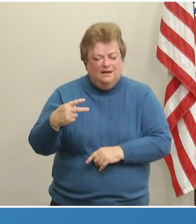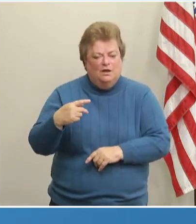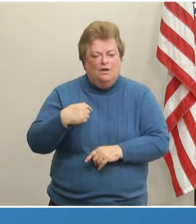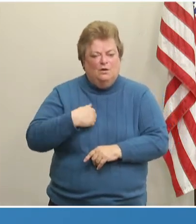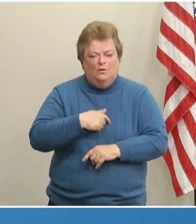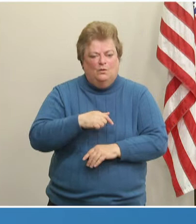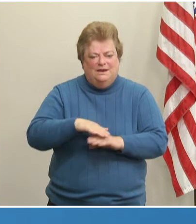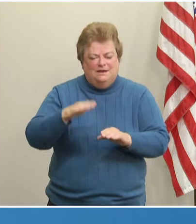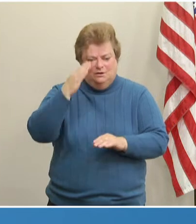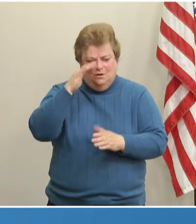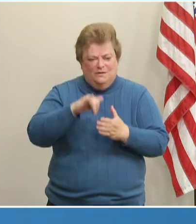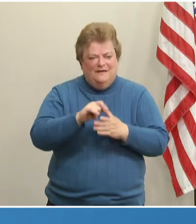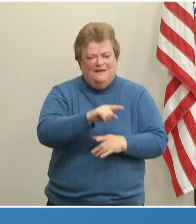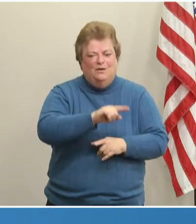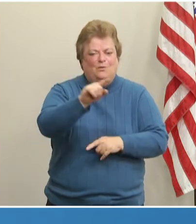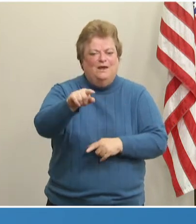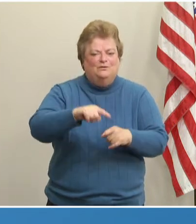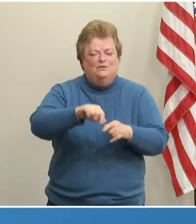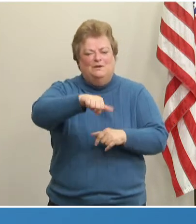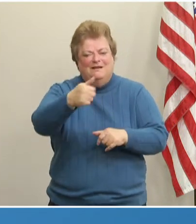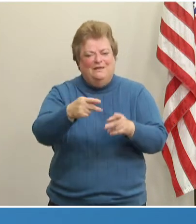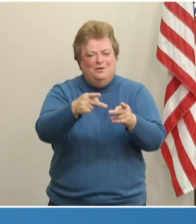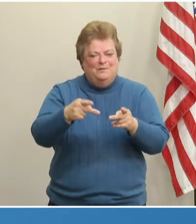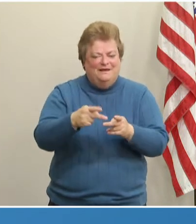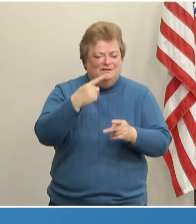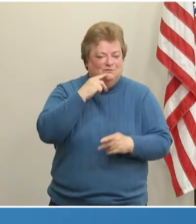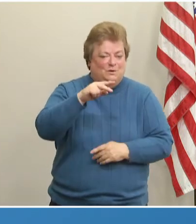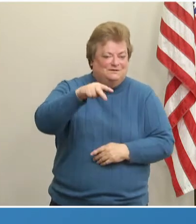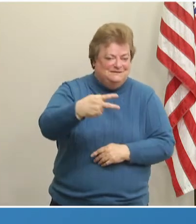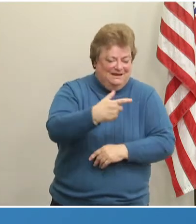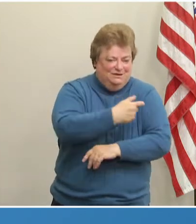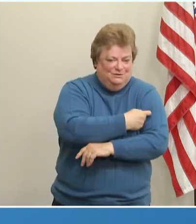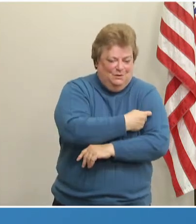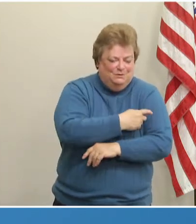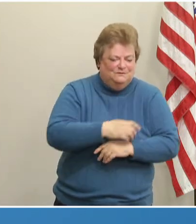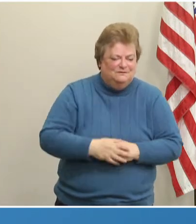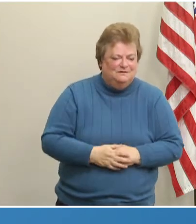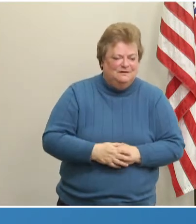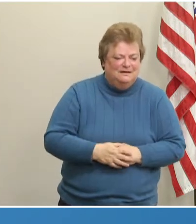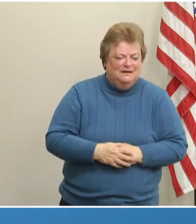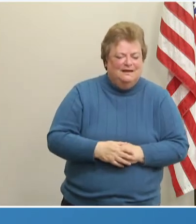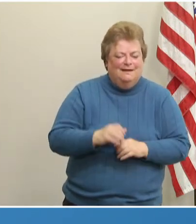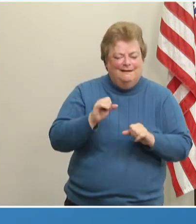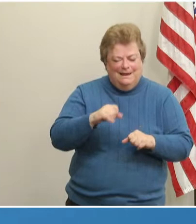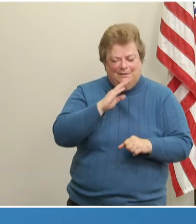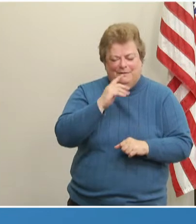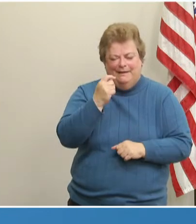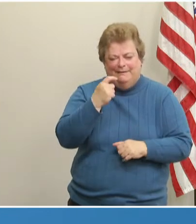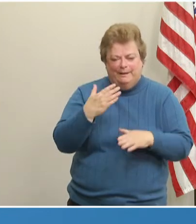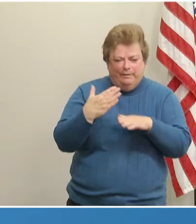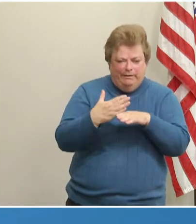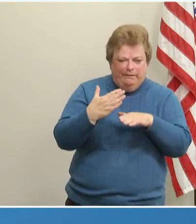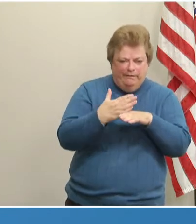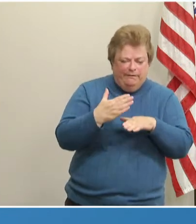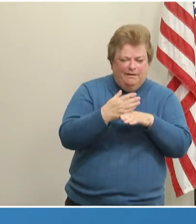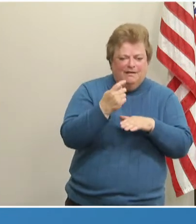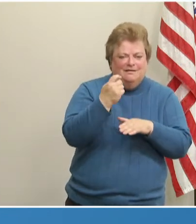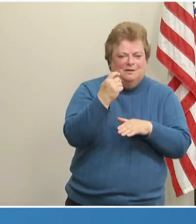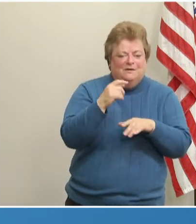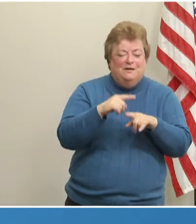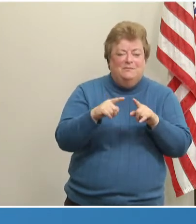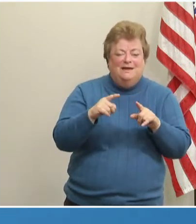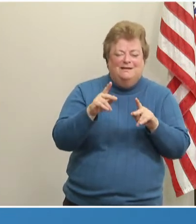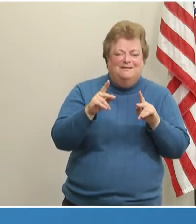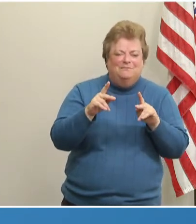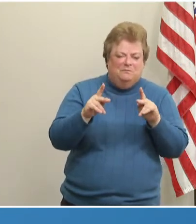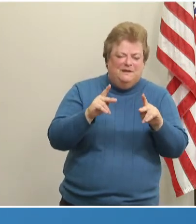for their second dose. So that I know that can be a little annoying at times, but if people can just bear